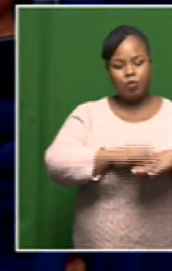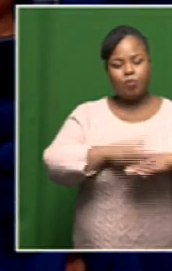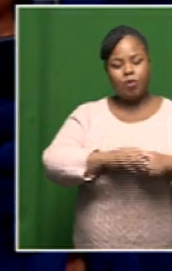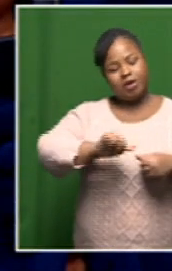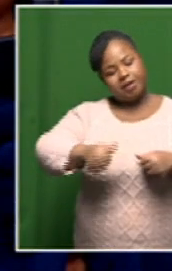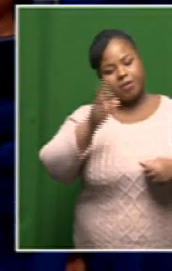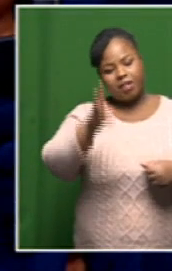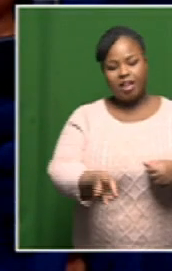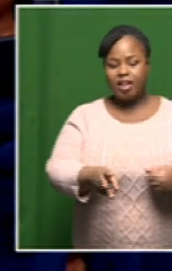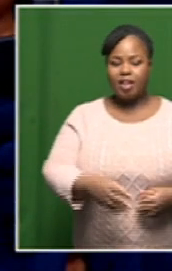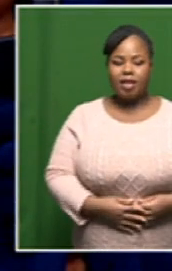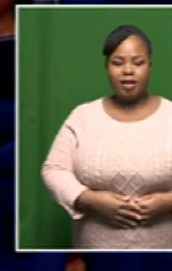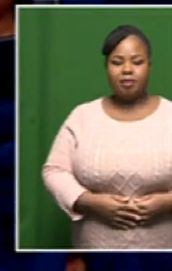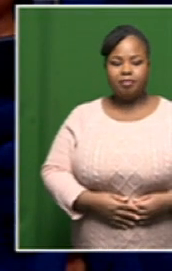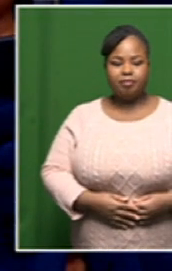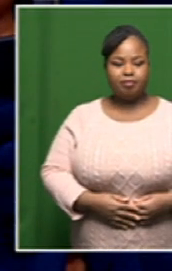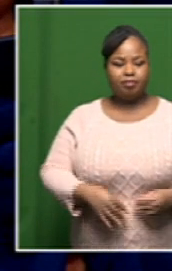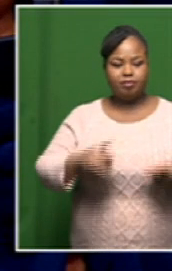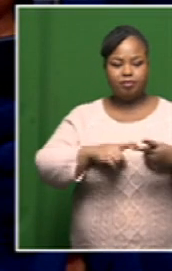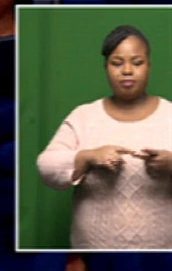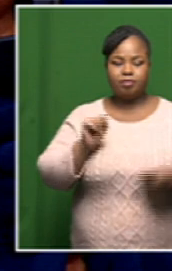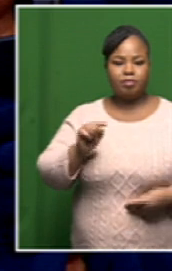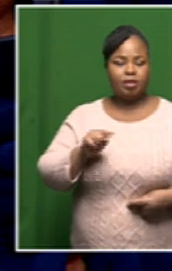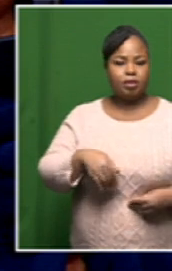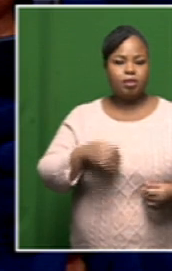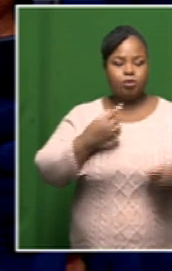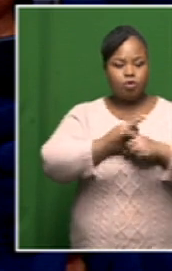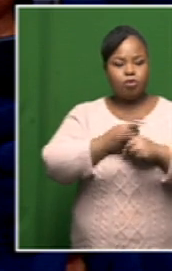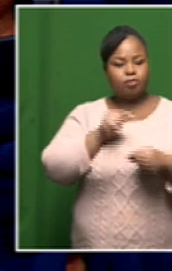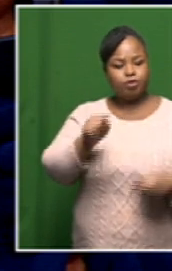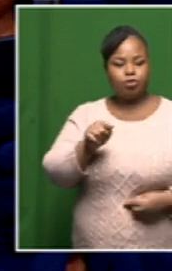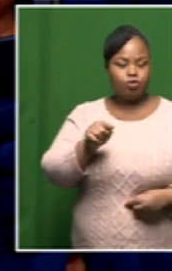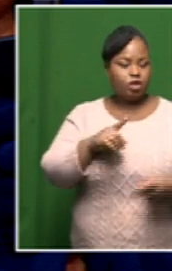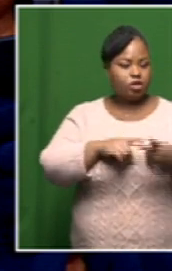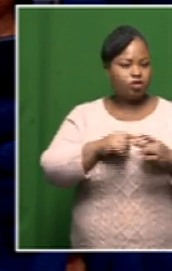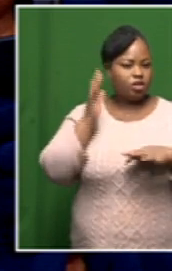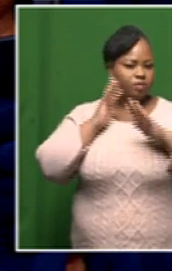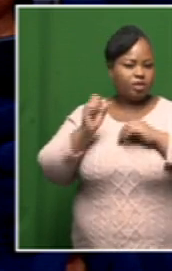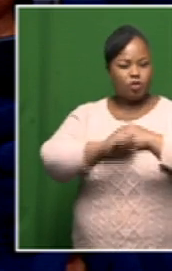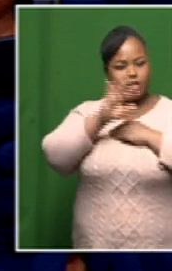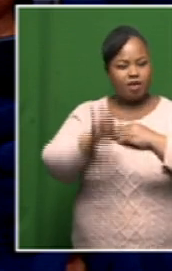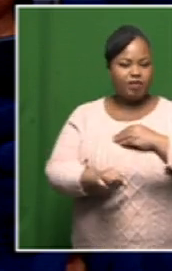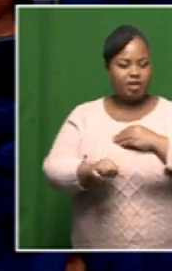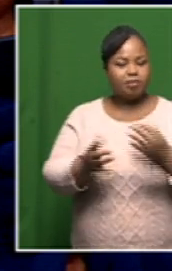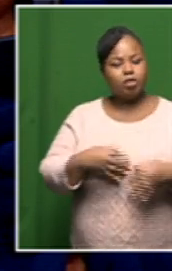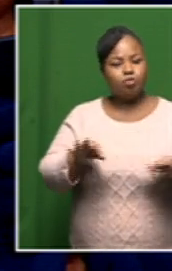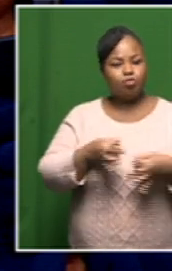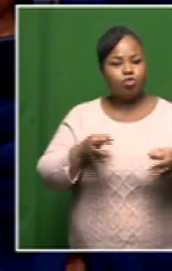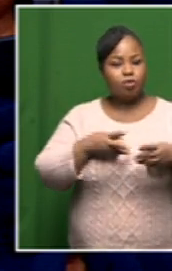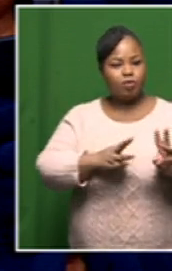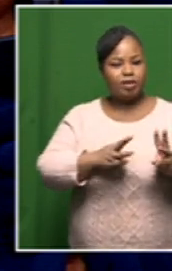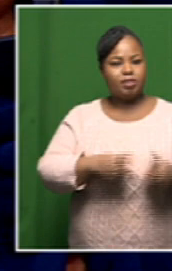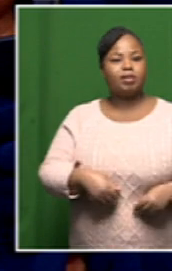this. Guitarist on his extraordinary book that dives into the rich heritage of South African guitar and music